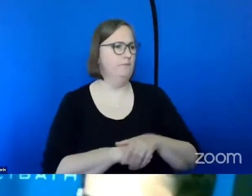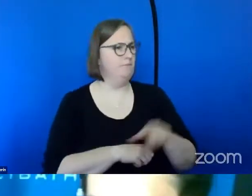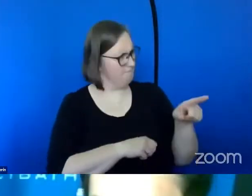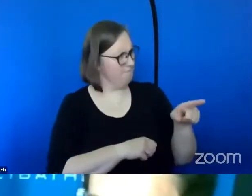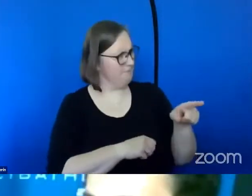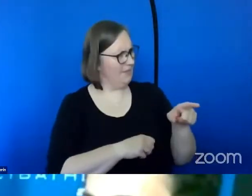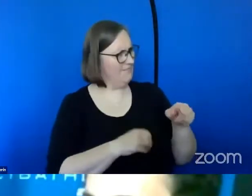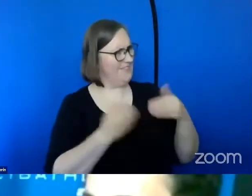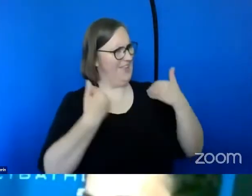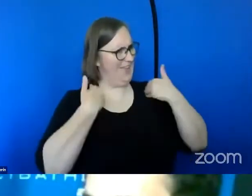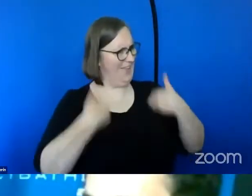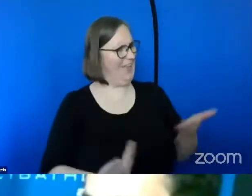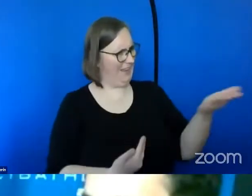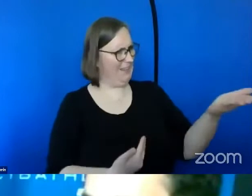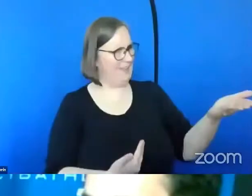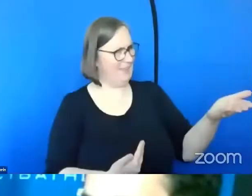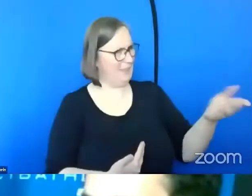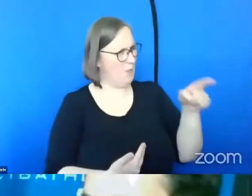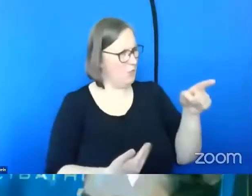a